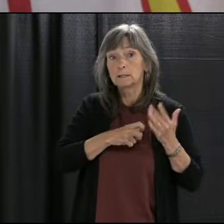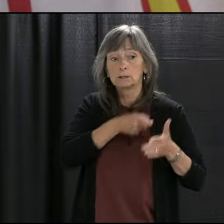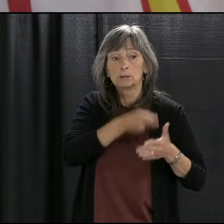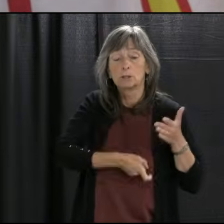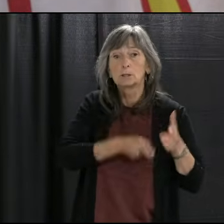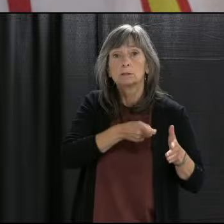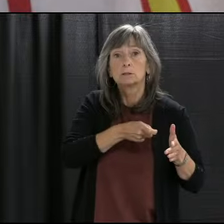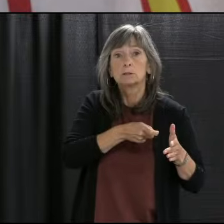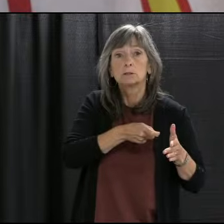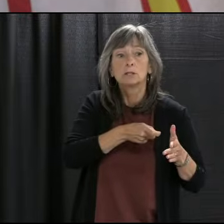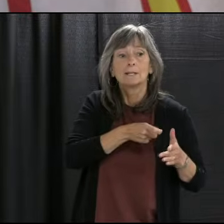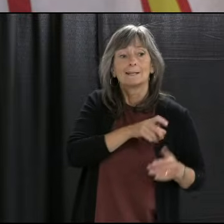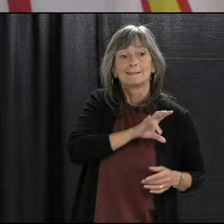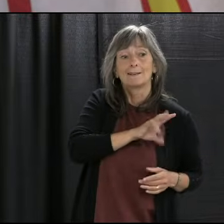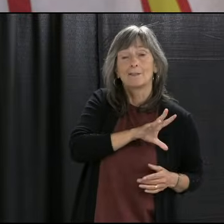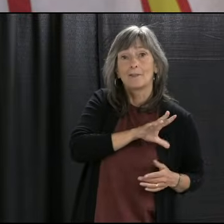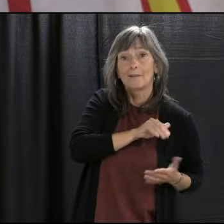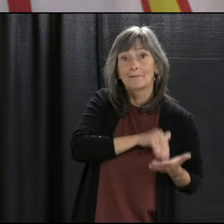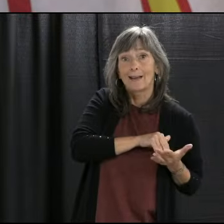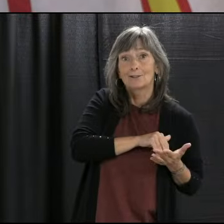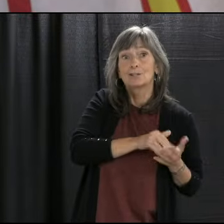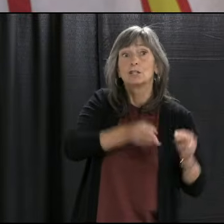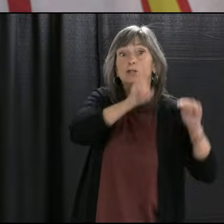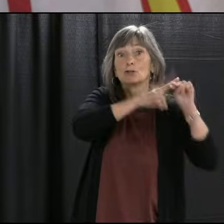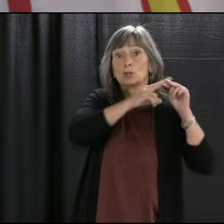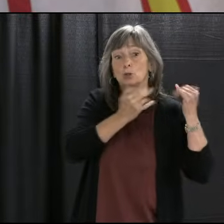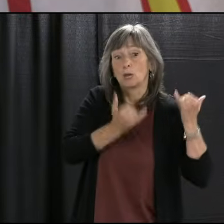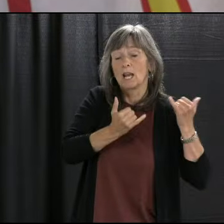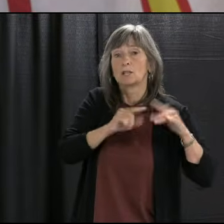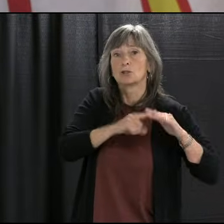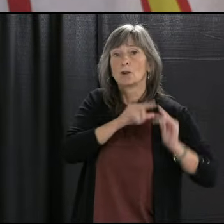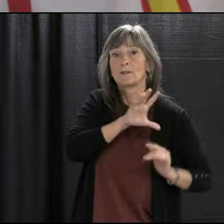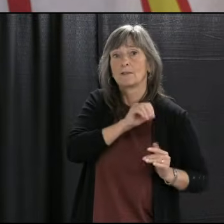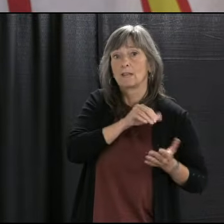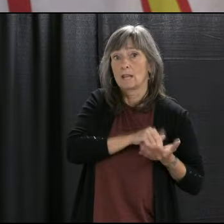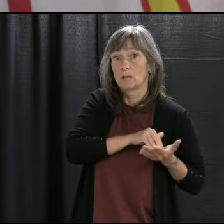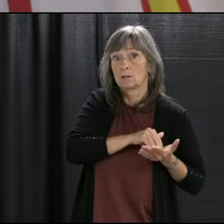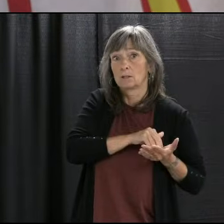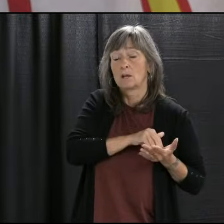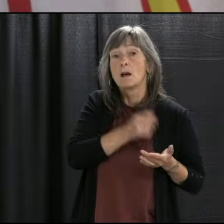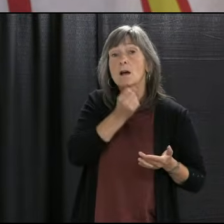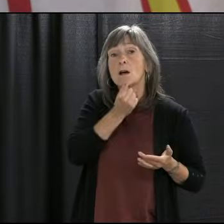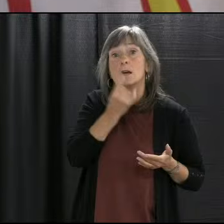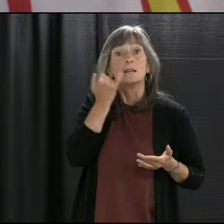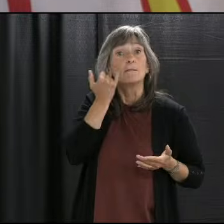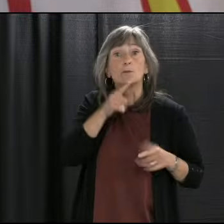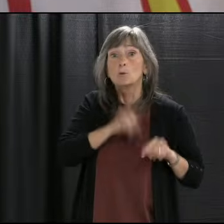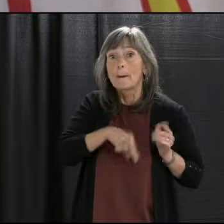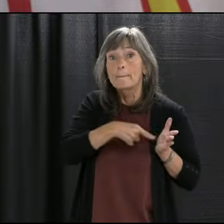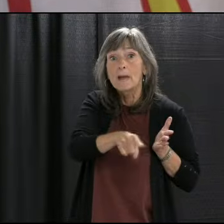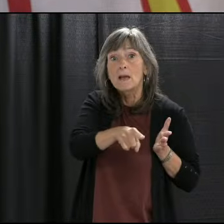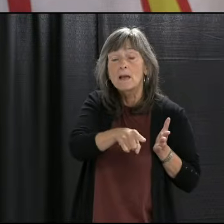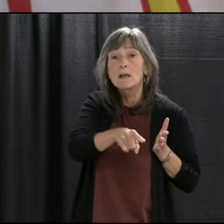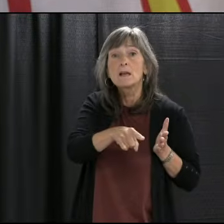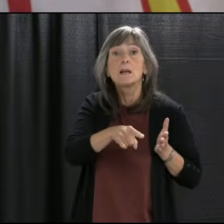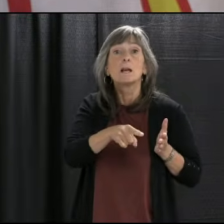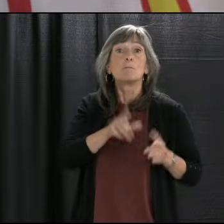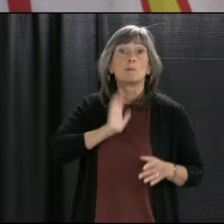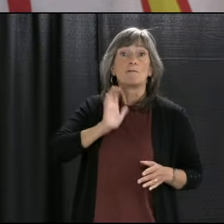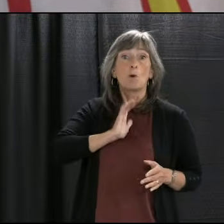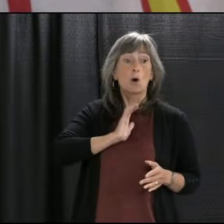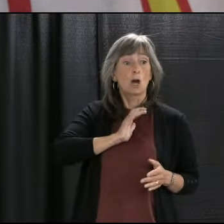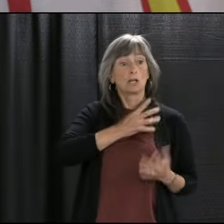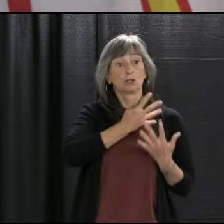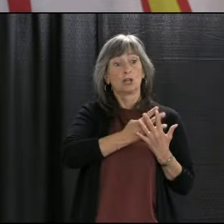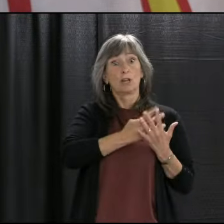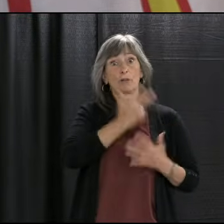from $75 to $50,000. And imprisonment in default of payment will increase from 3 days to up to 6